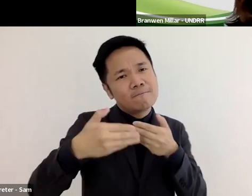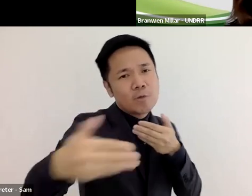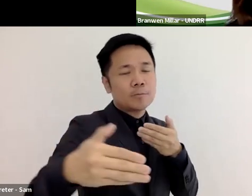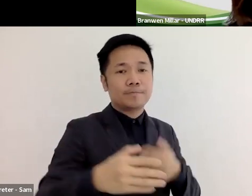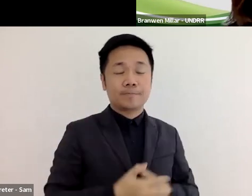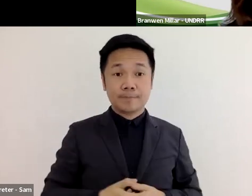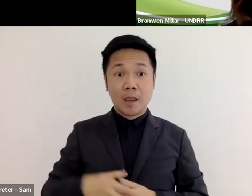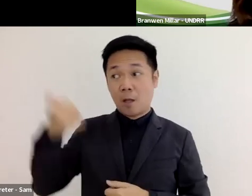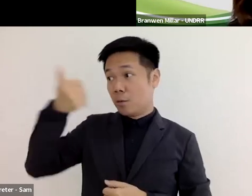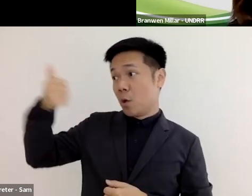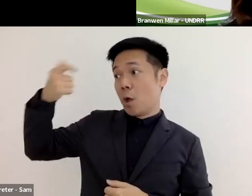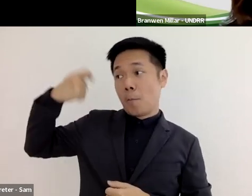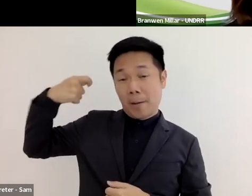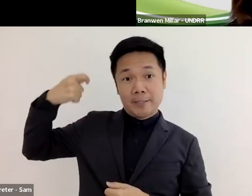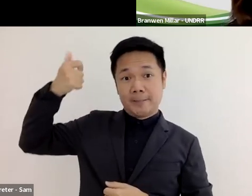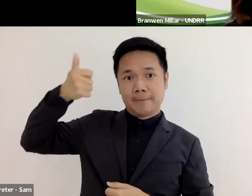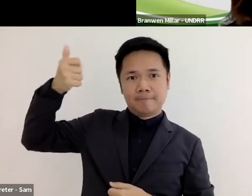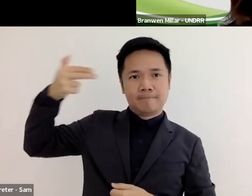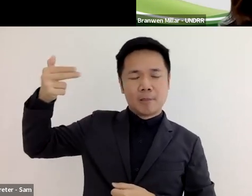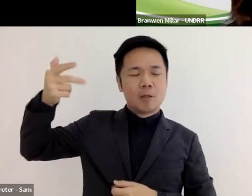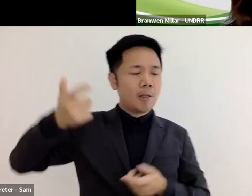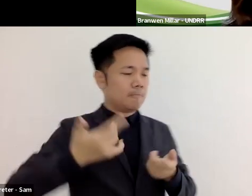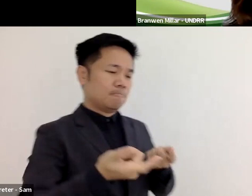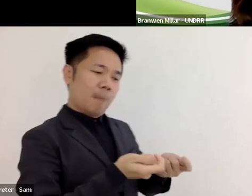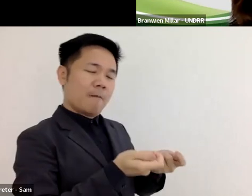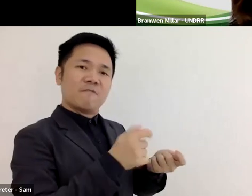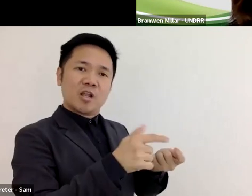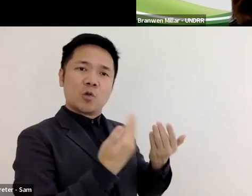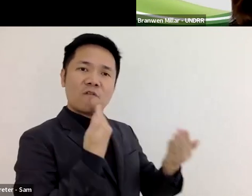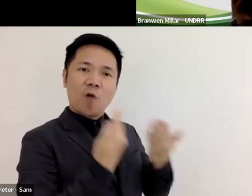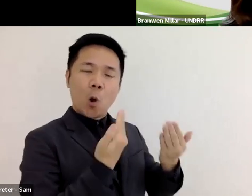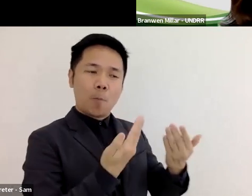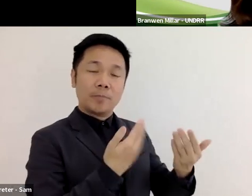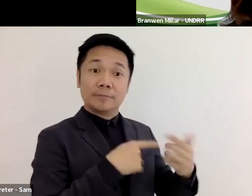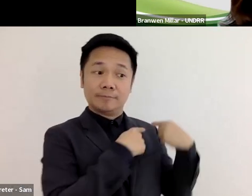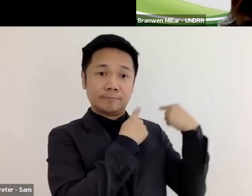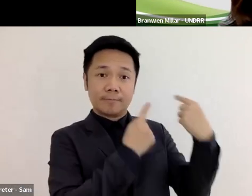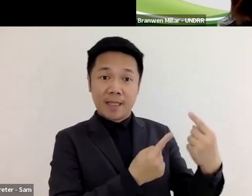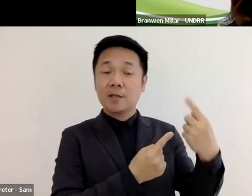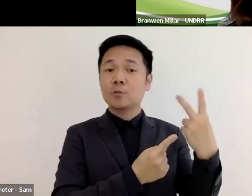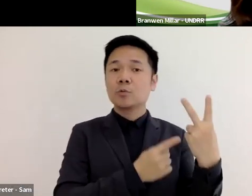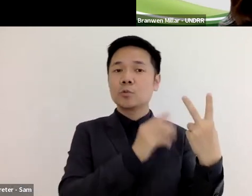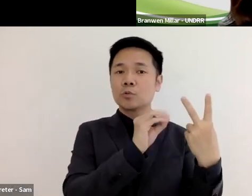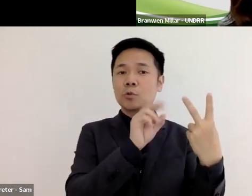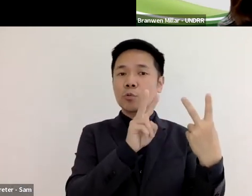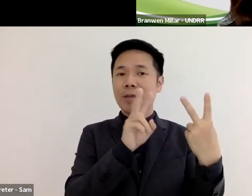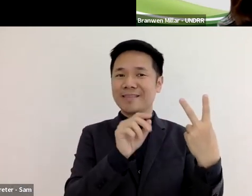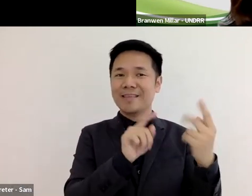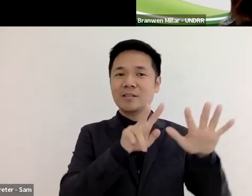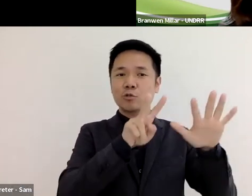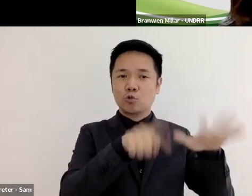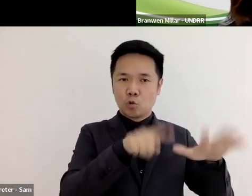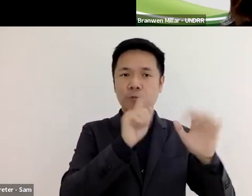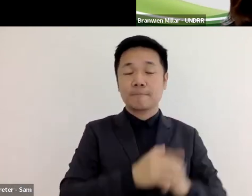Sheikh Hasina is serving as chair of the Climate Vulnerable Forum since June 2020 and played a